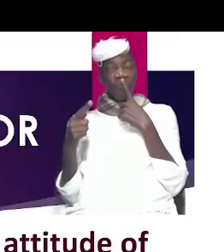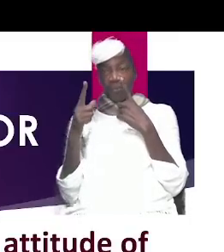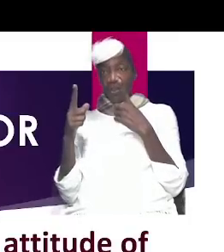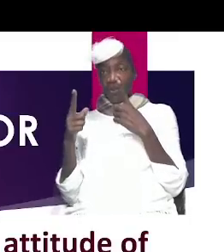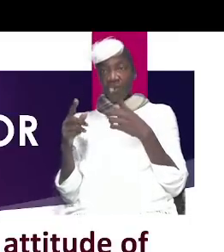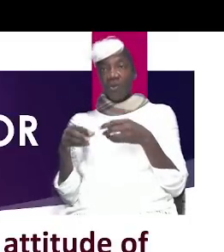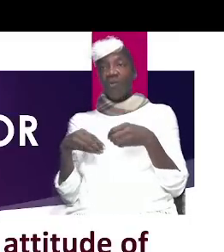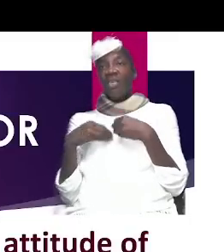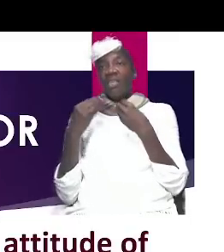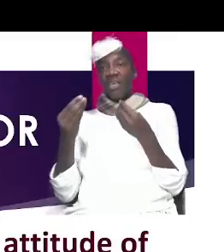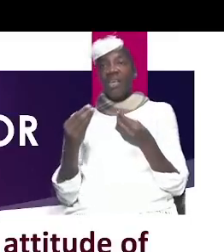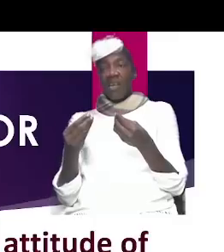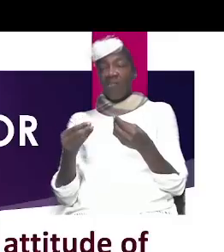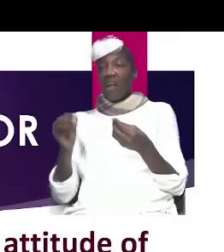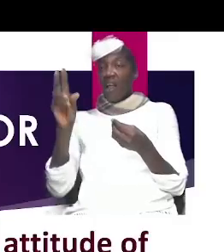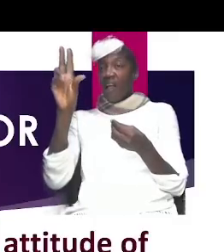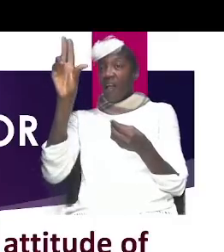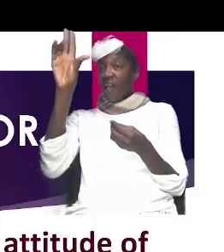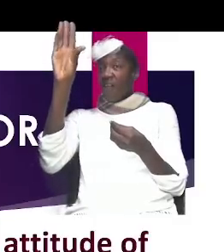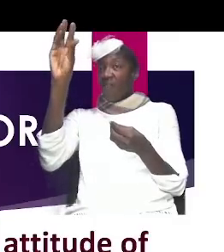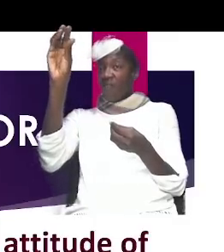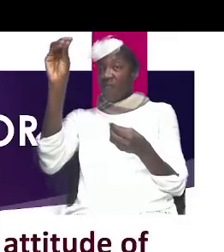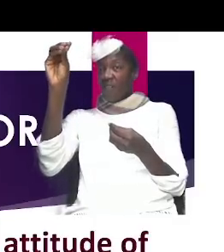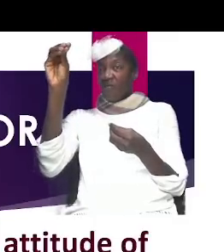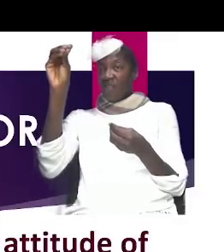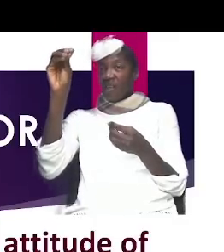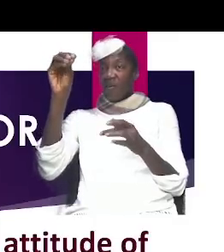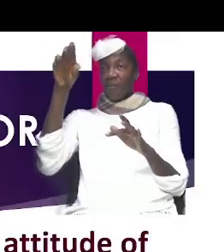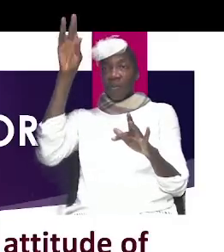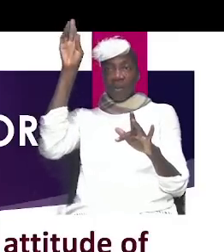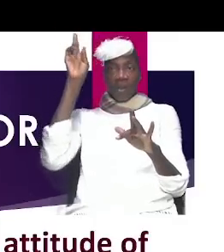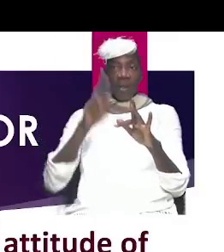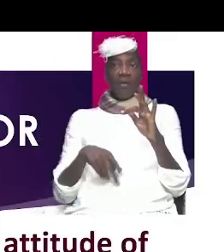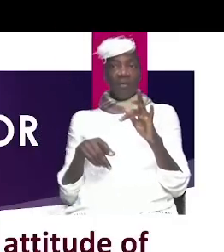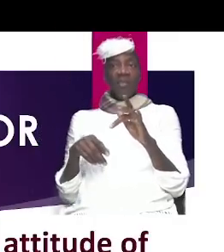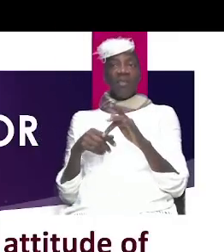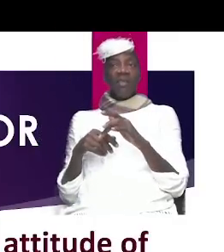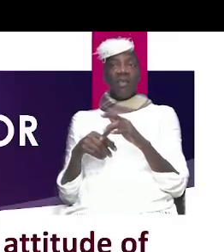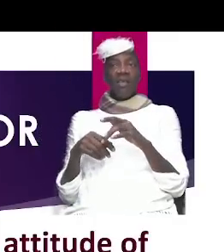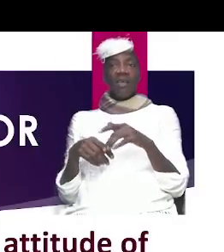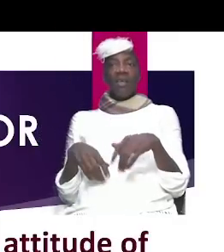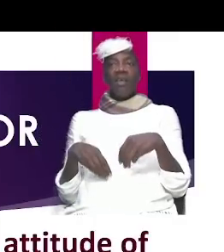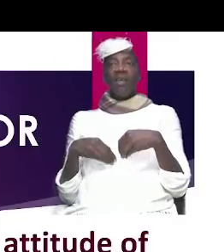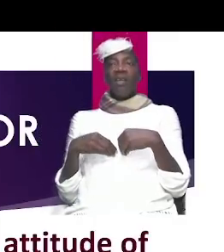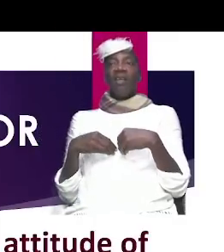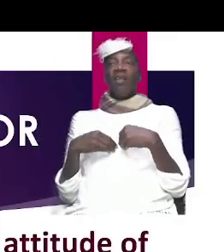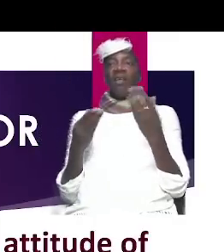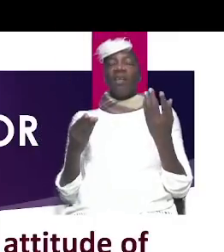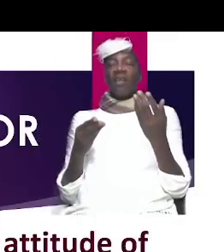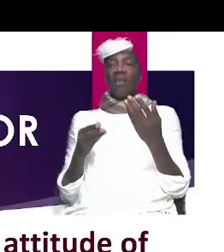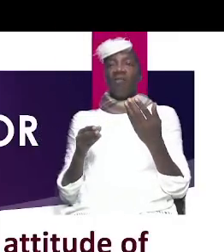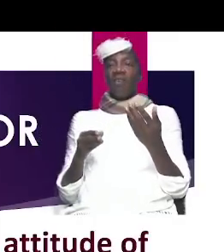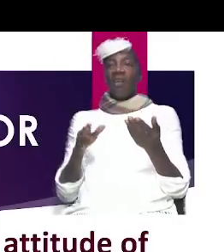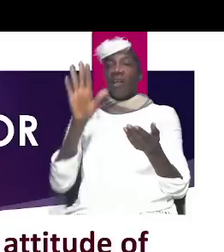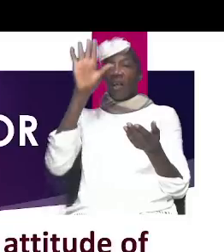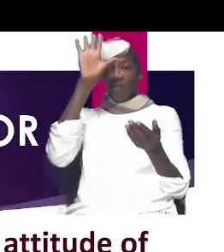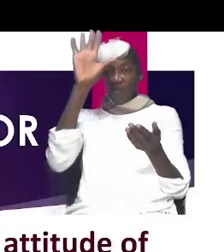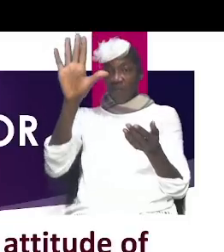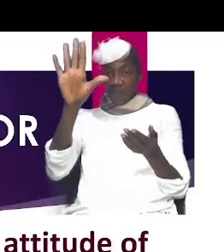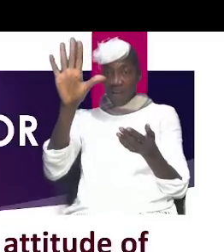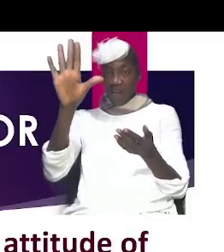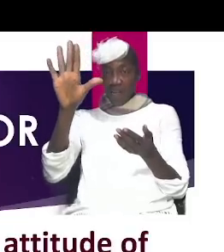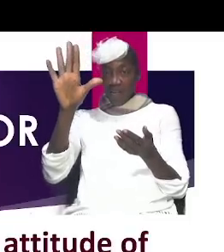give $50, but by mistake, instead of taking out a $50, is a $5,000 come out, you know, when it fold up, it probably look